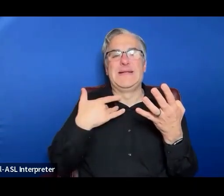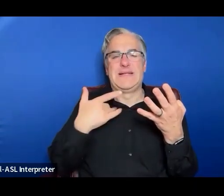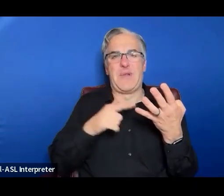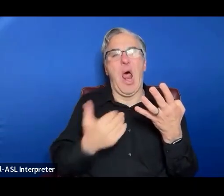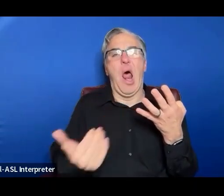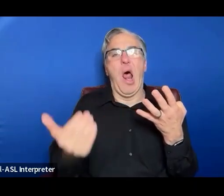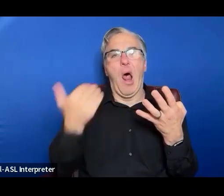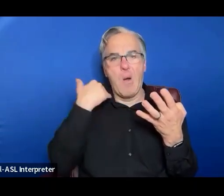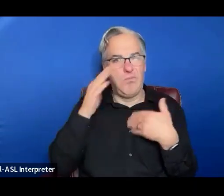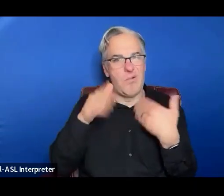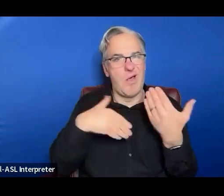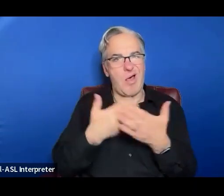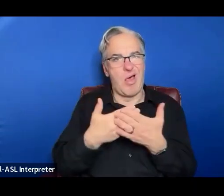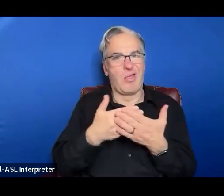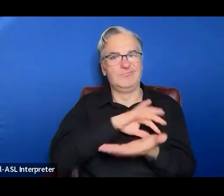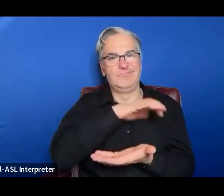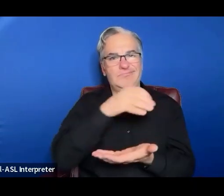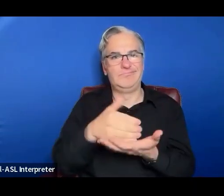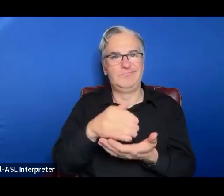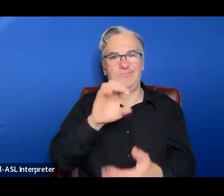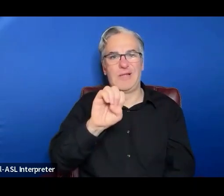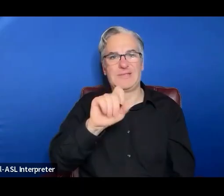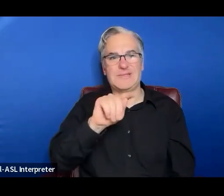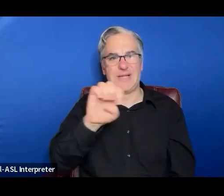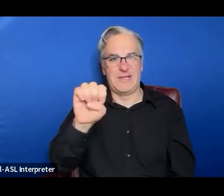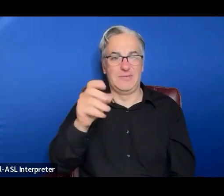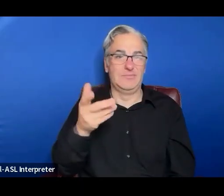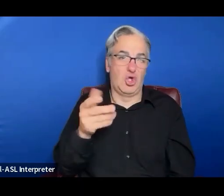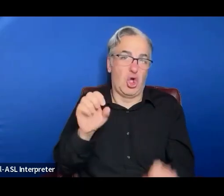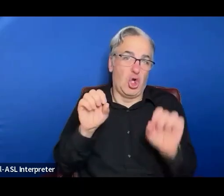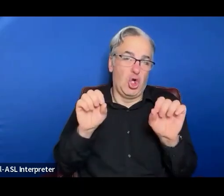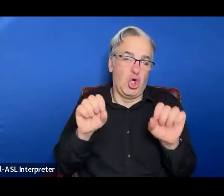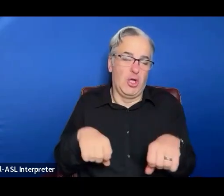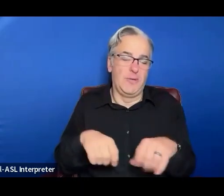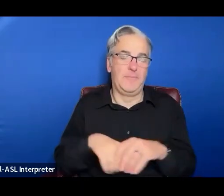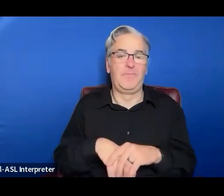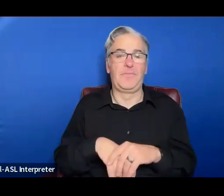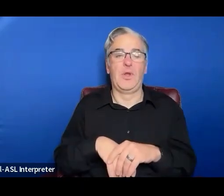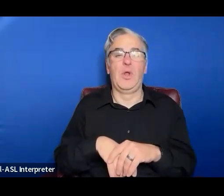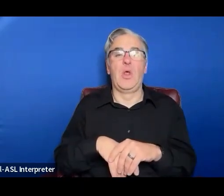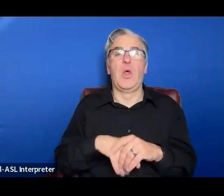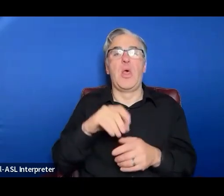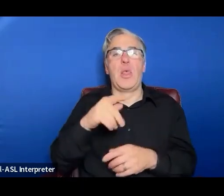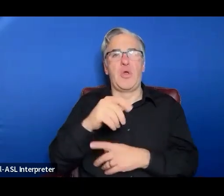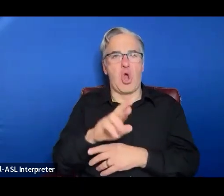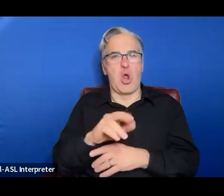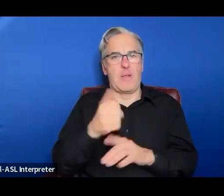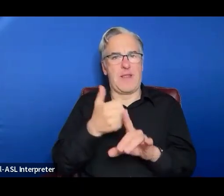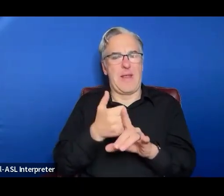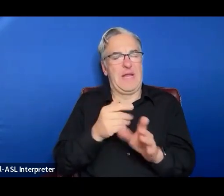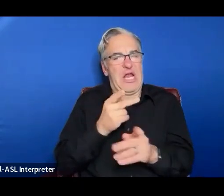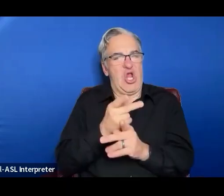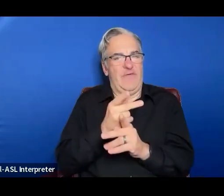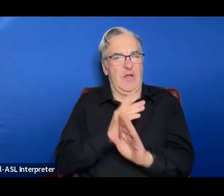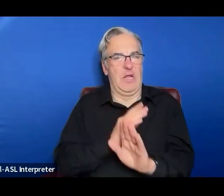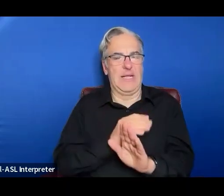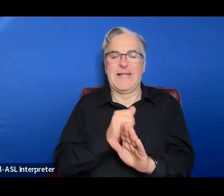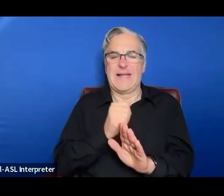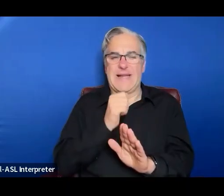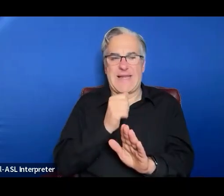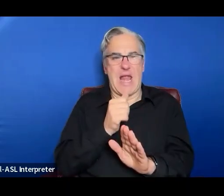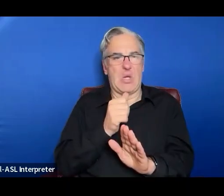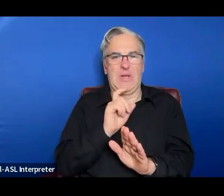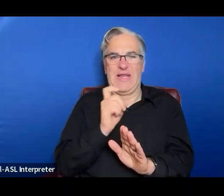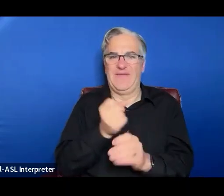up the whole estate, depending on what the claim could be. So the personal representative has to be careful not to